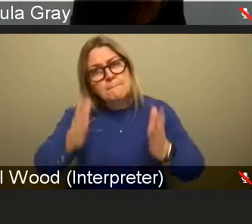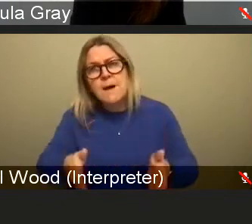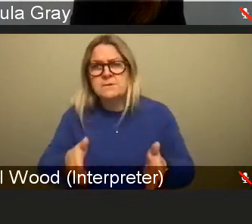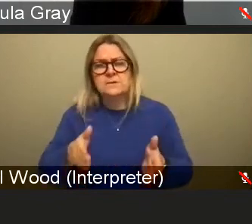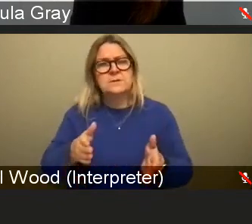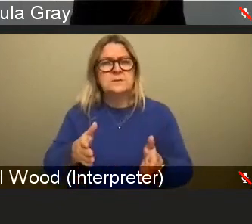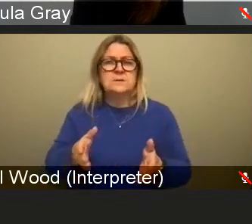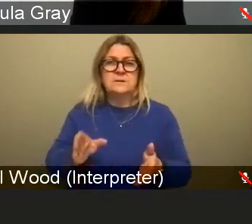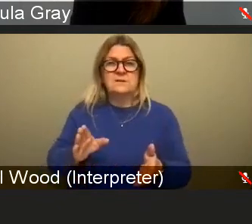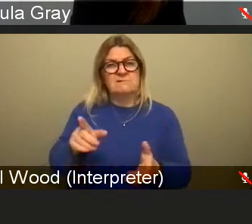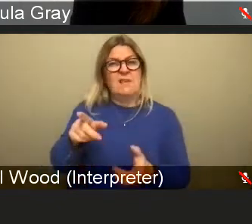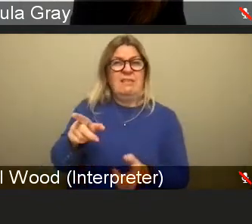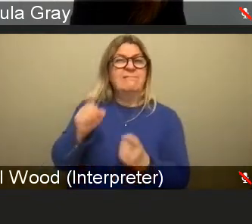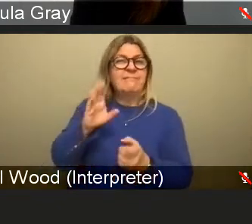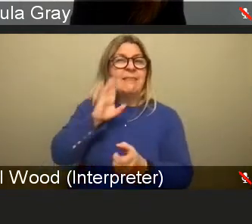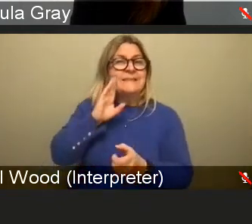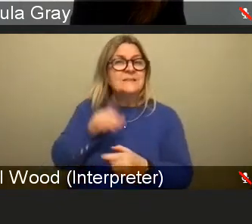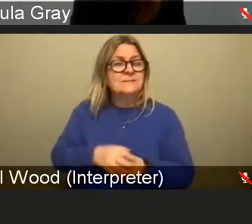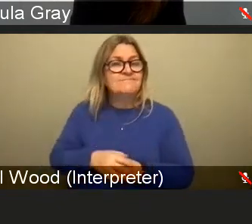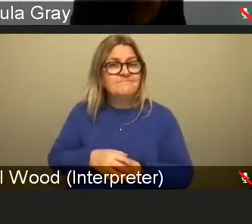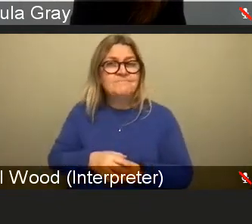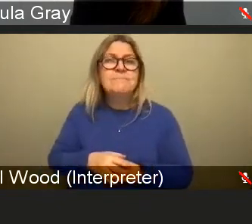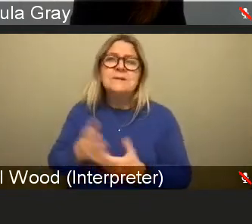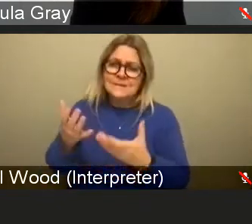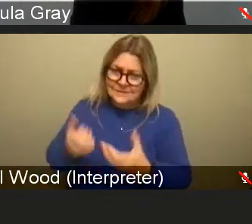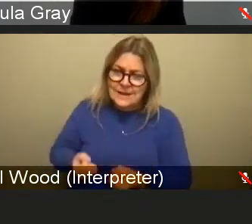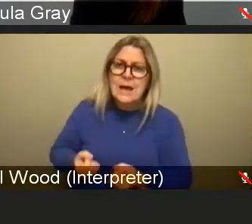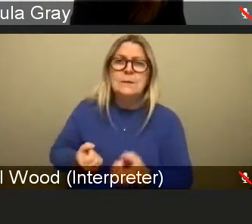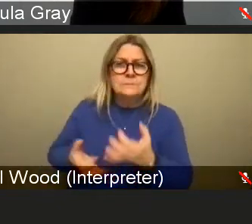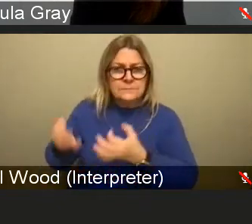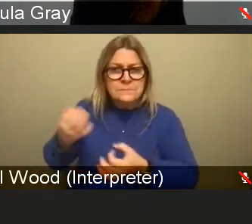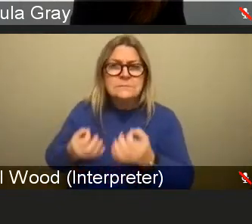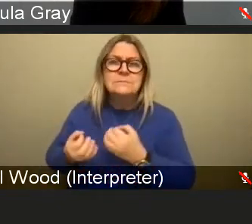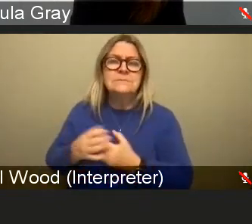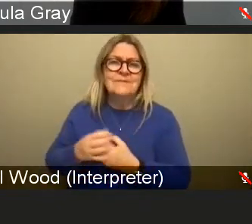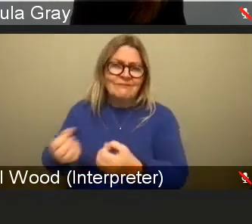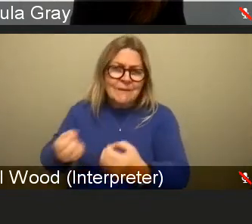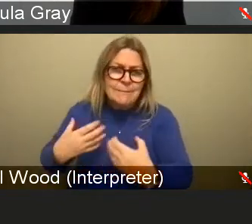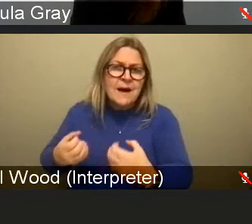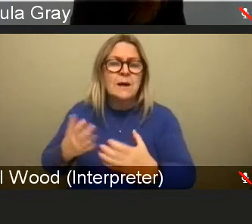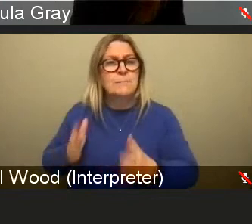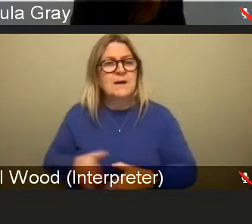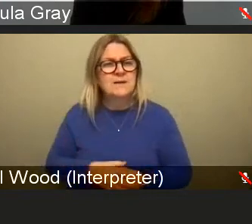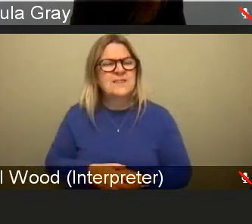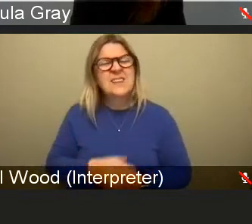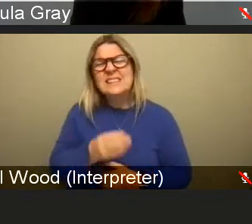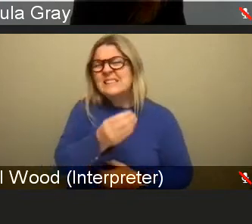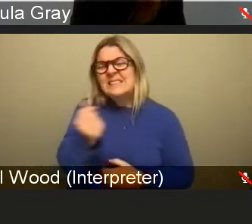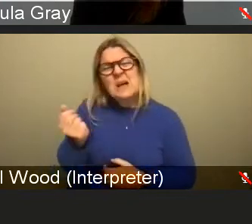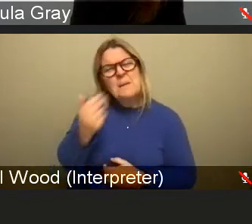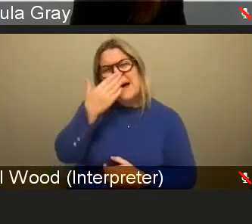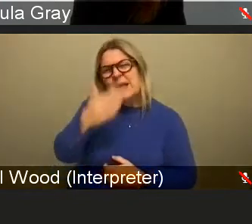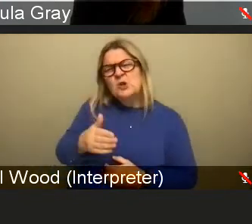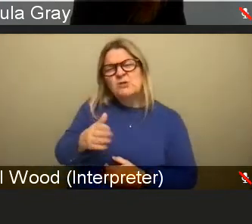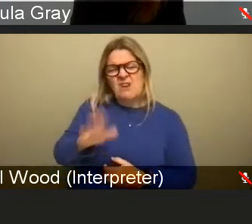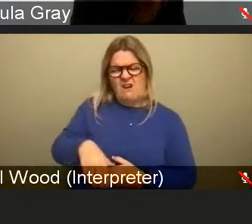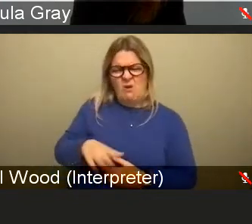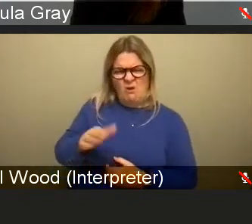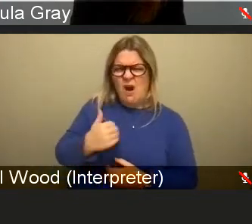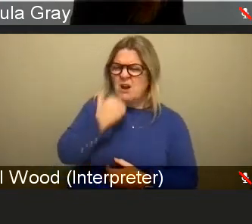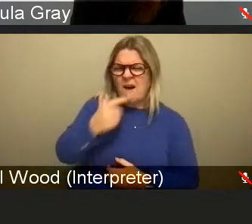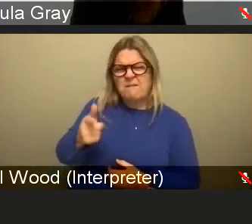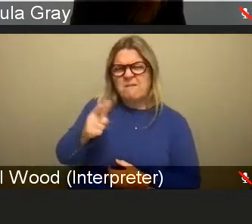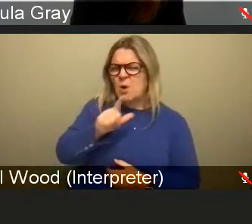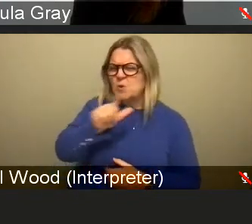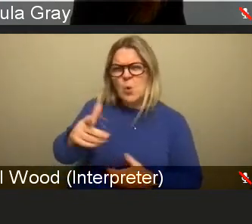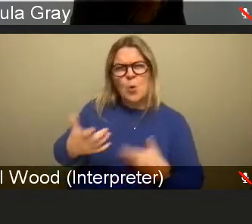that certainly in some works I've been in, it's sort of, just suck it up kind of attitude. And I think it's